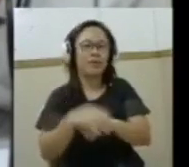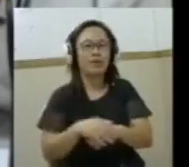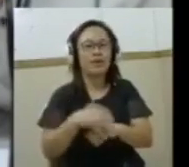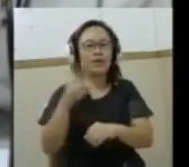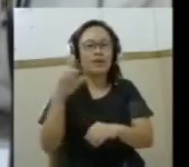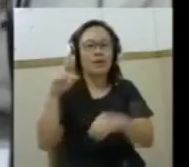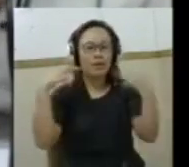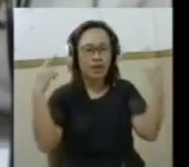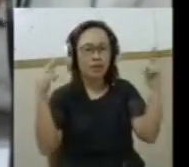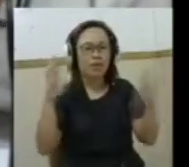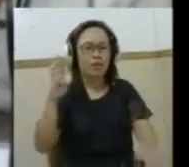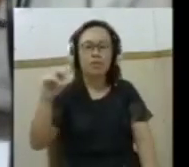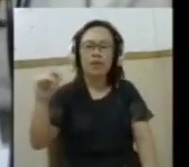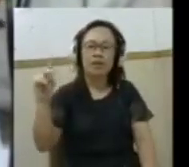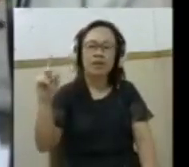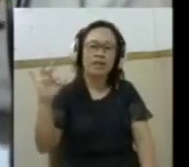Radio Bandilio.